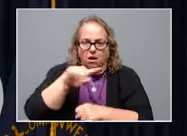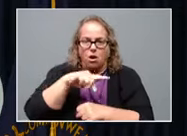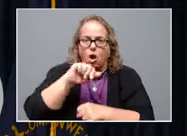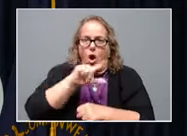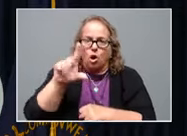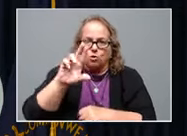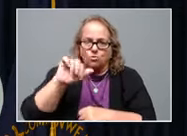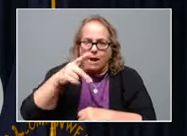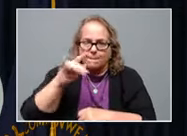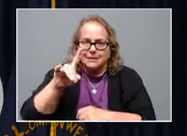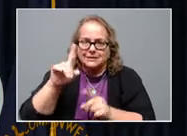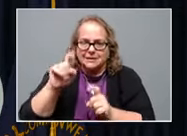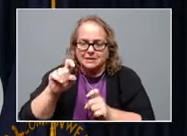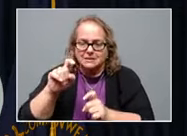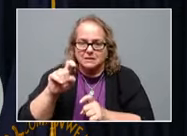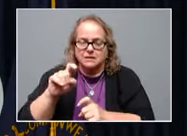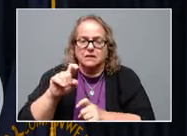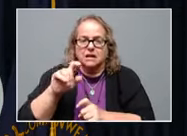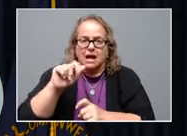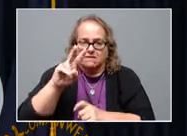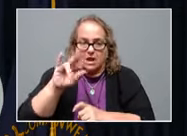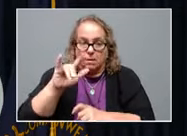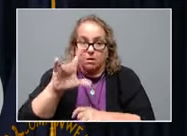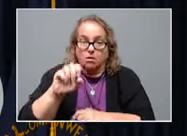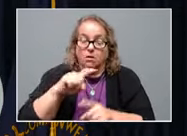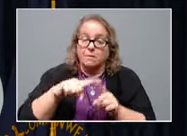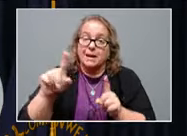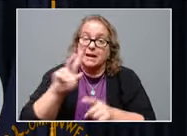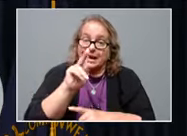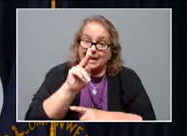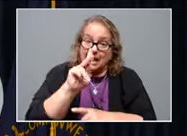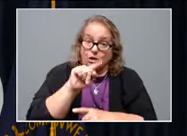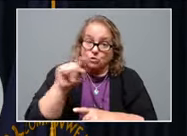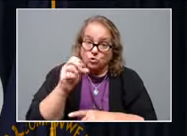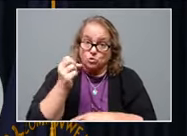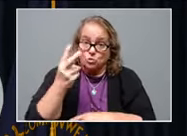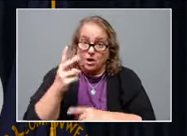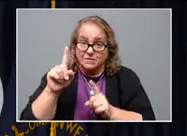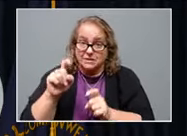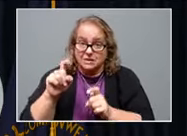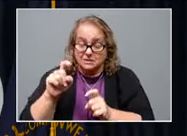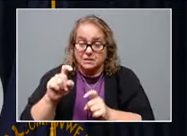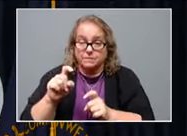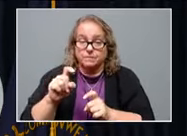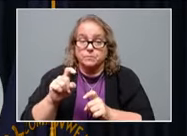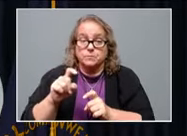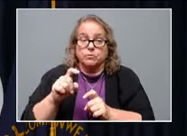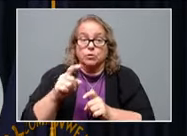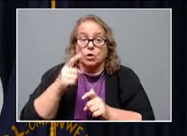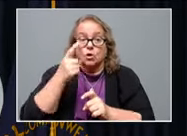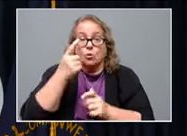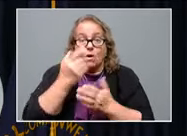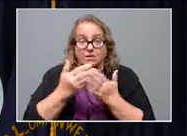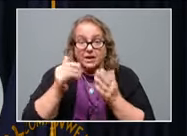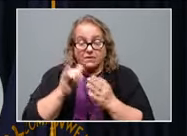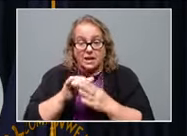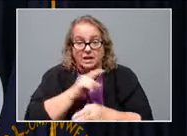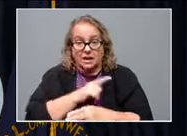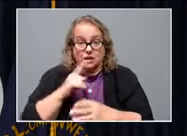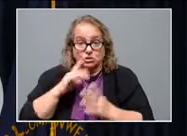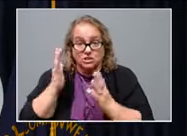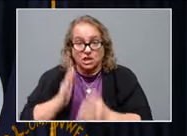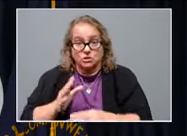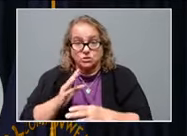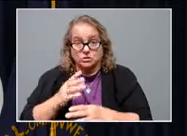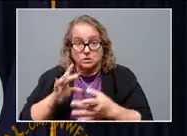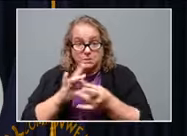through 12 testing. One of the things, in addition to the monoclonal antibodies that the legislature mentioned. I'll go through this